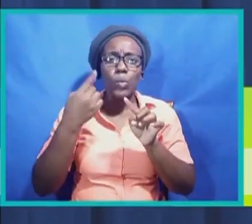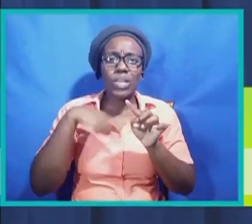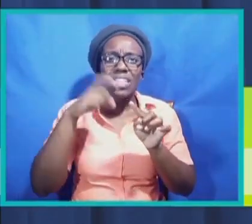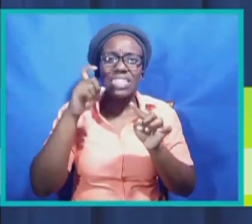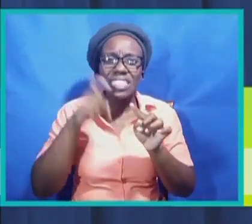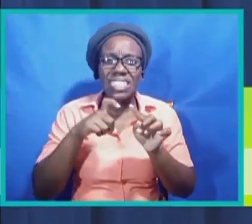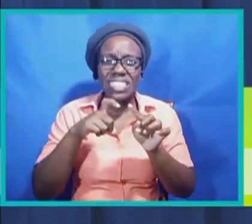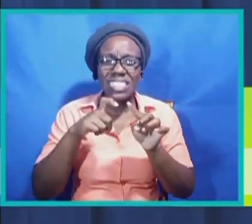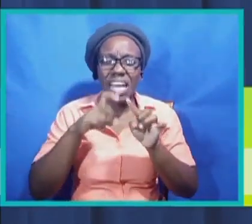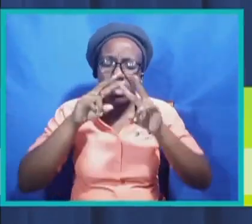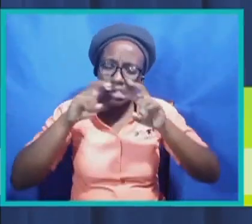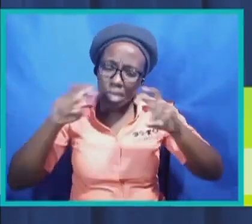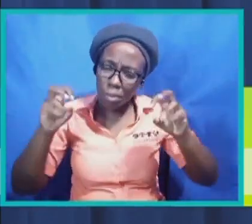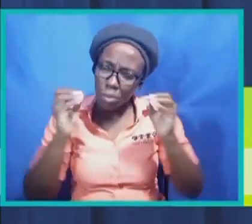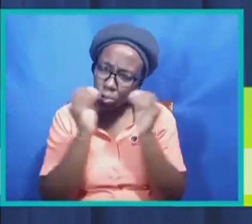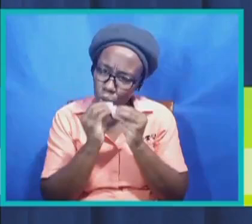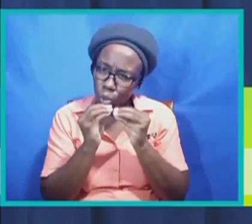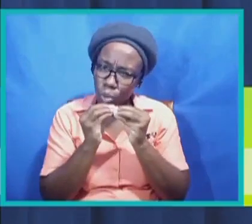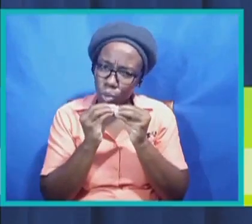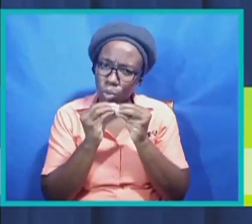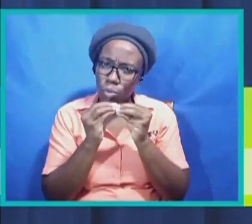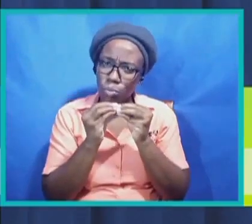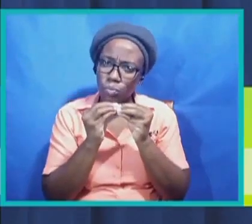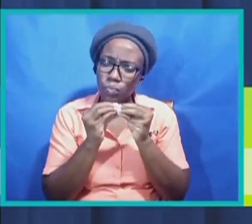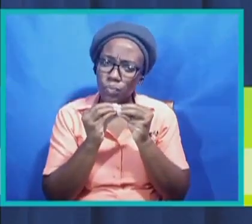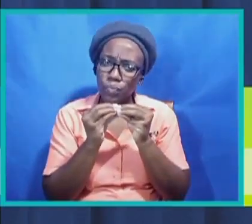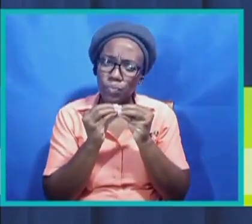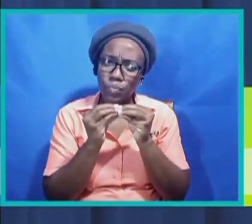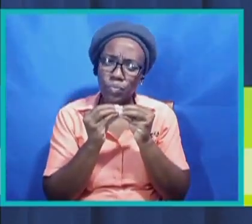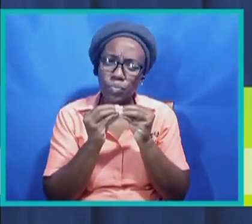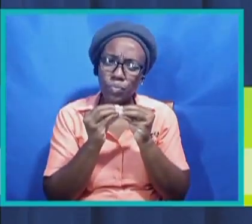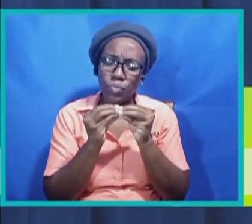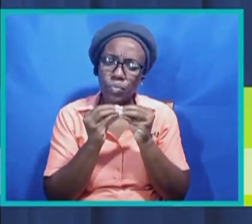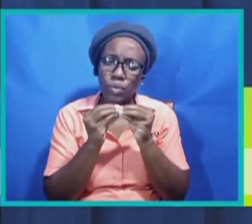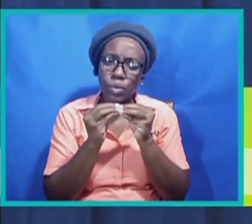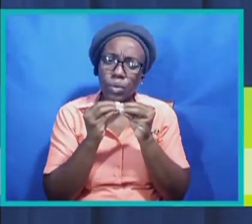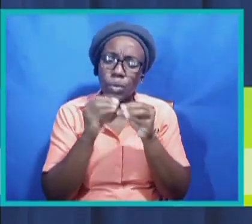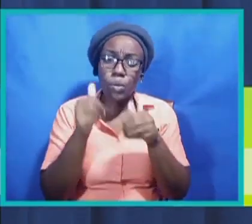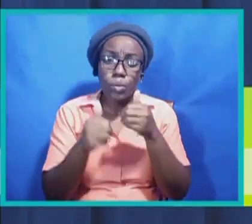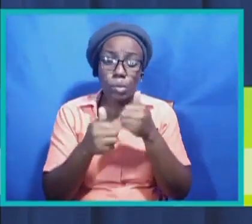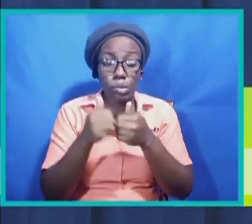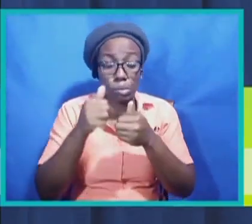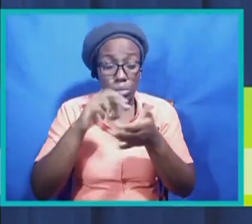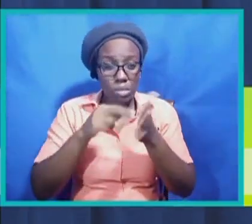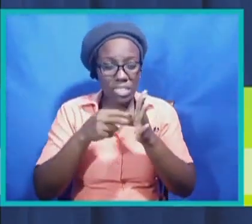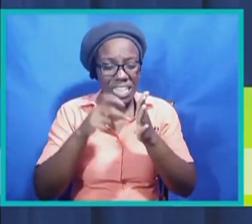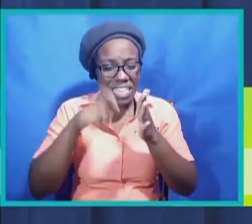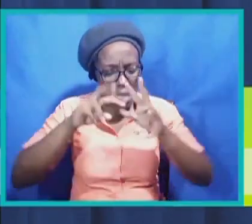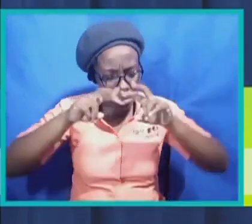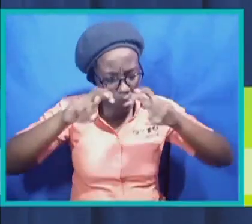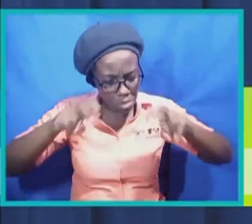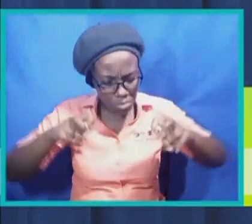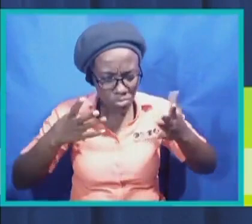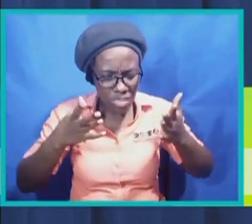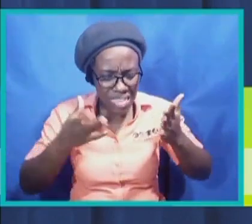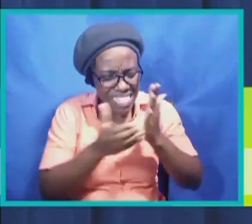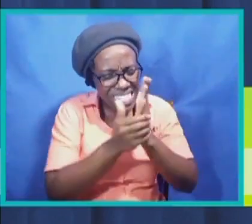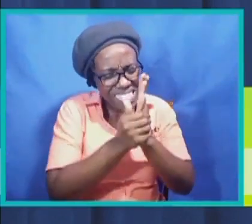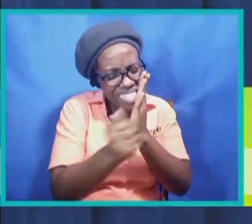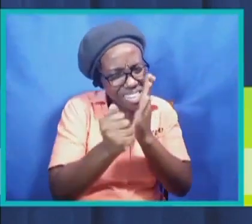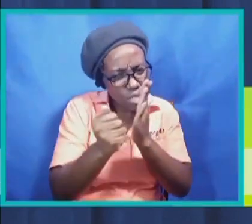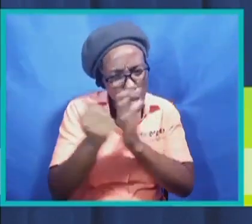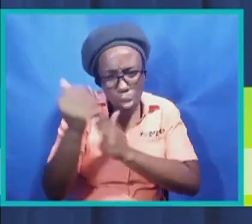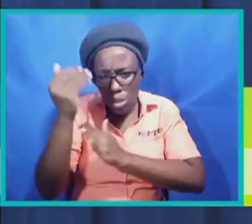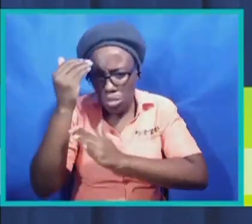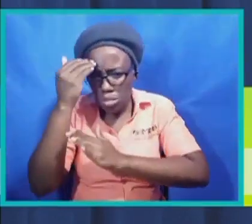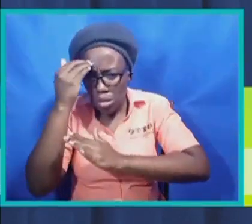to get to the point, you have to define what are those knowledge, skills, competencies, attitudes, values, and behavior you want